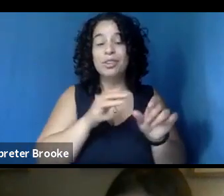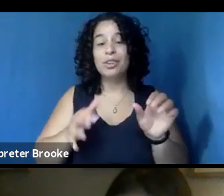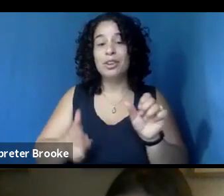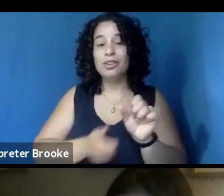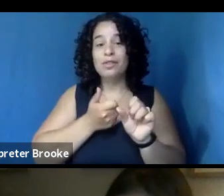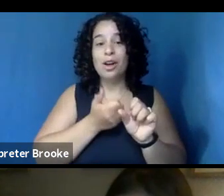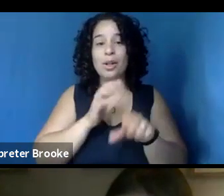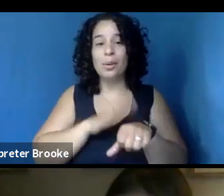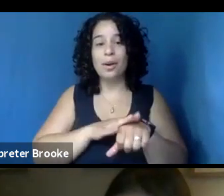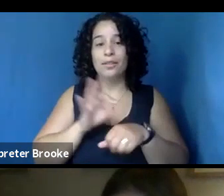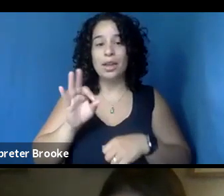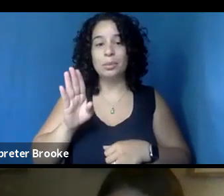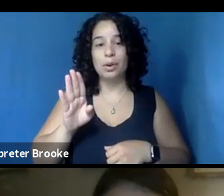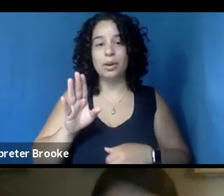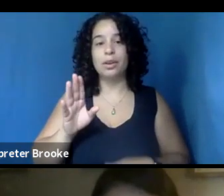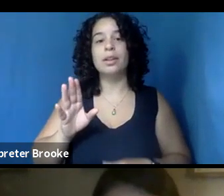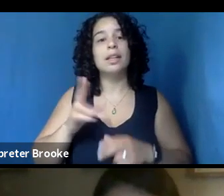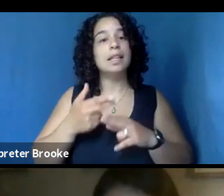Unsettling Dramaturgy.